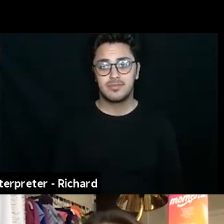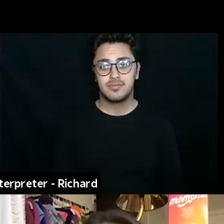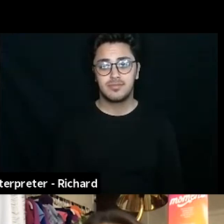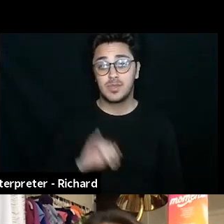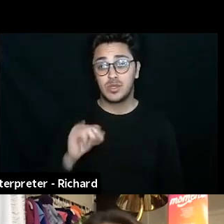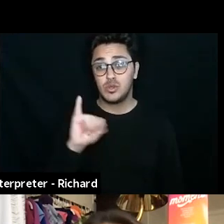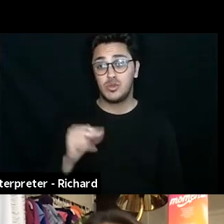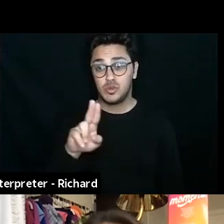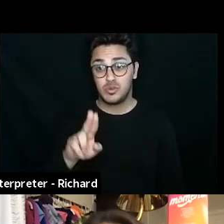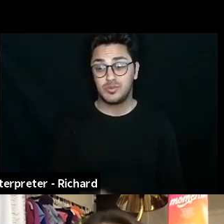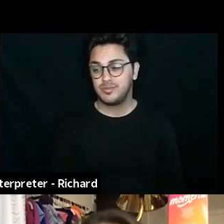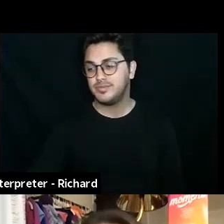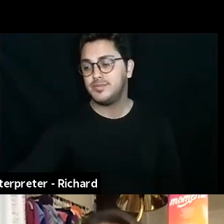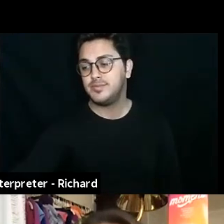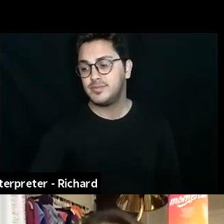Juju, you want to chime in?